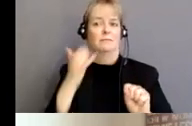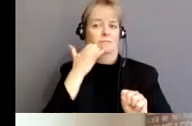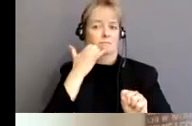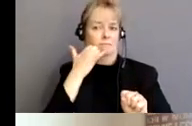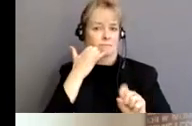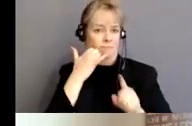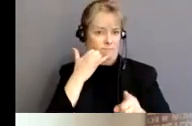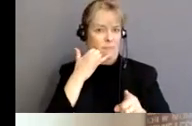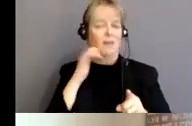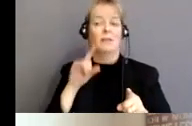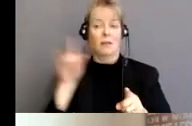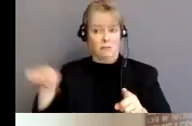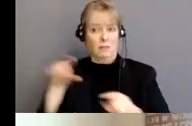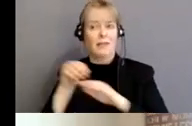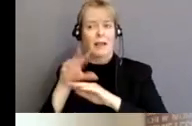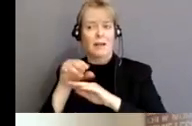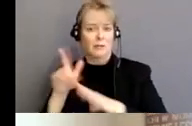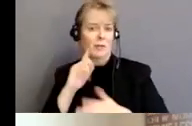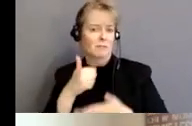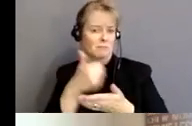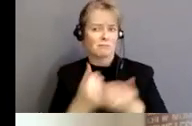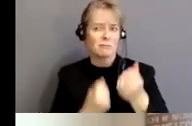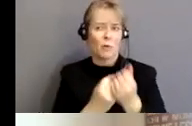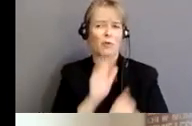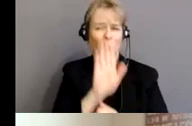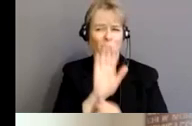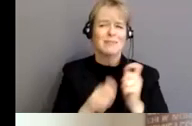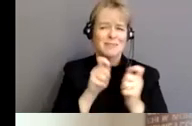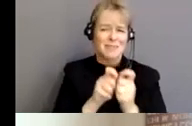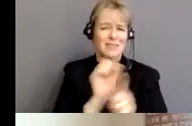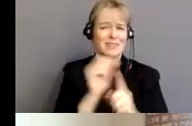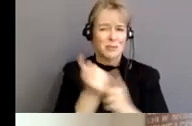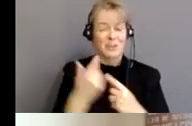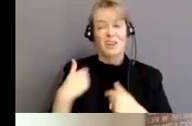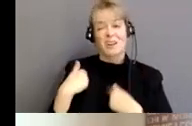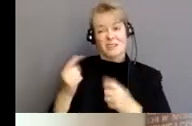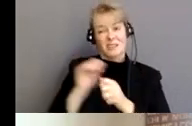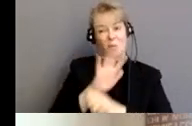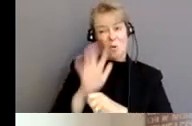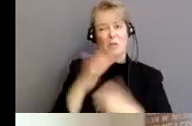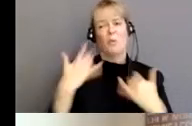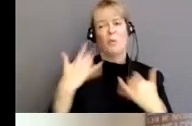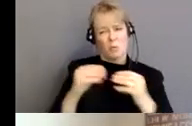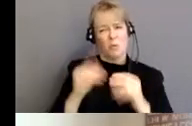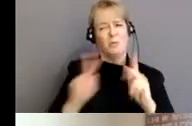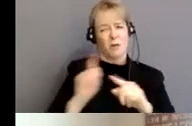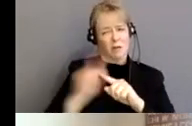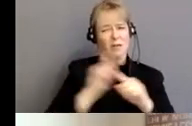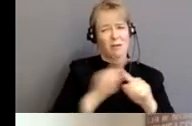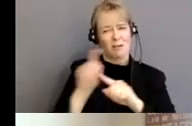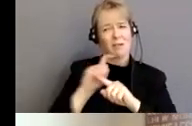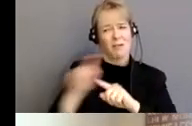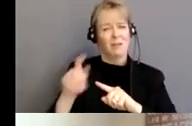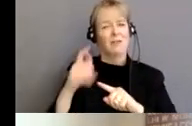you in your situation. We have seen an increase of calls since COVID. Again, they're not a crisis